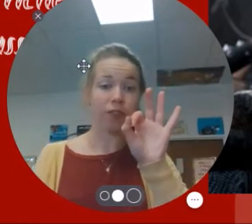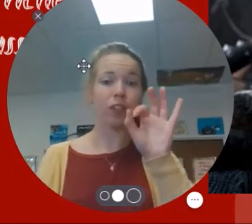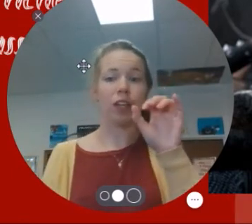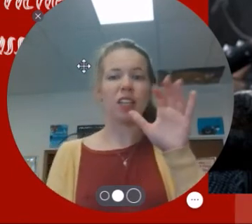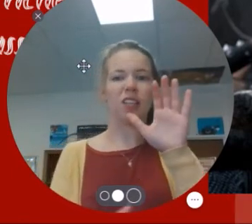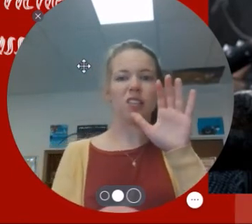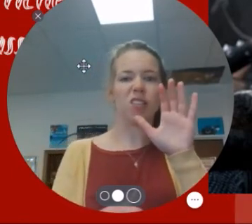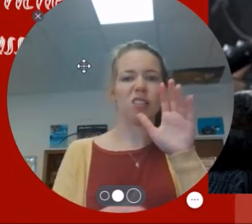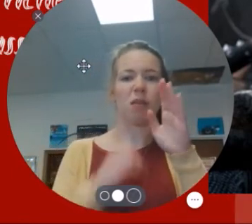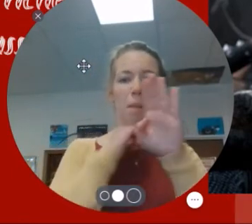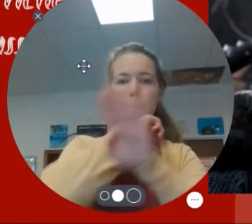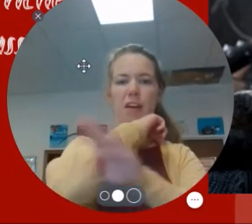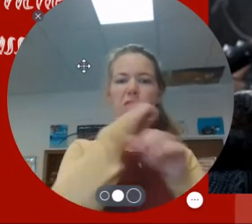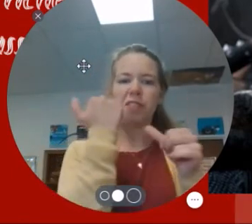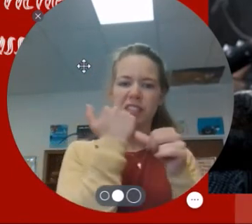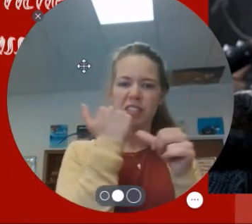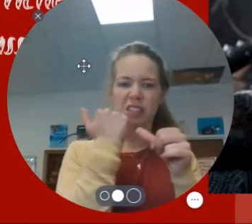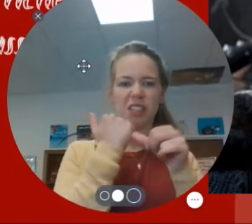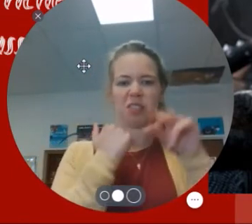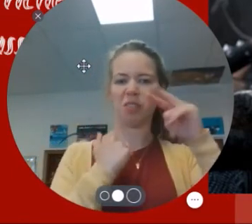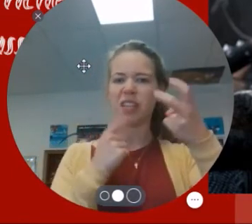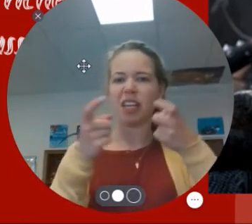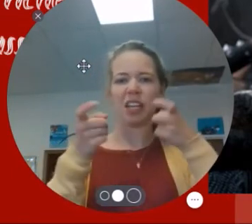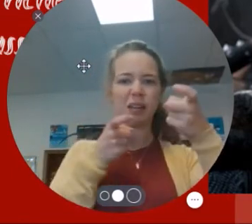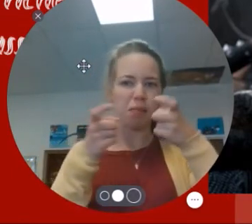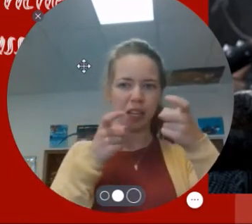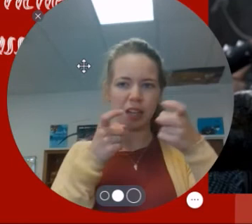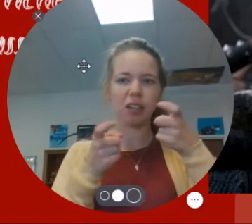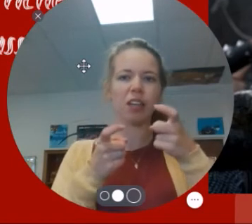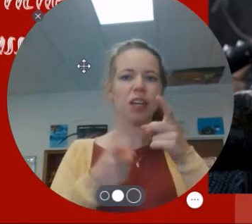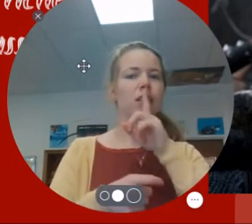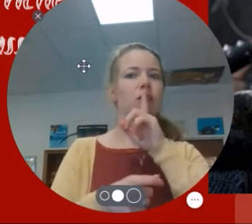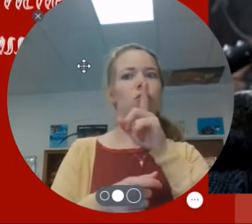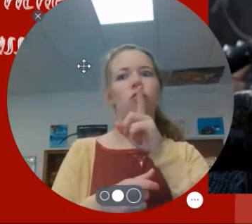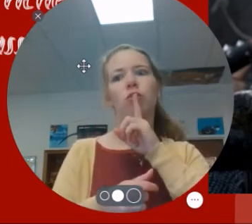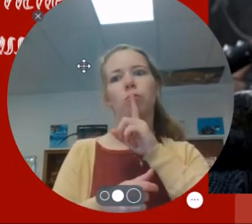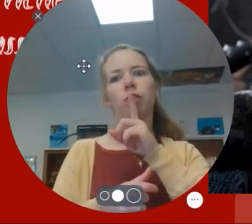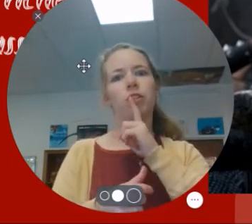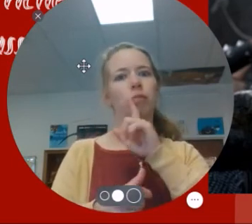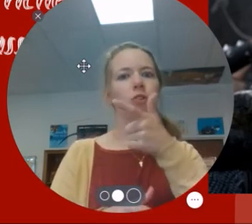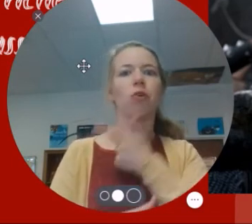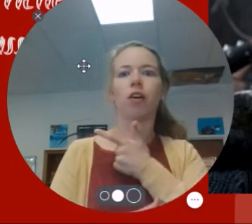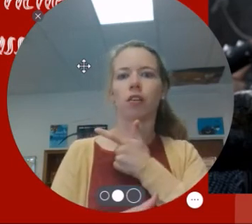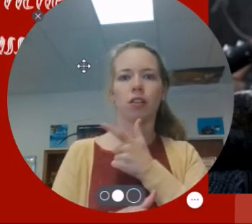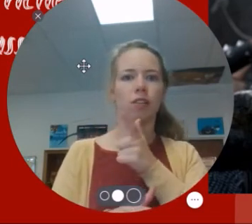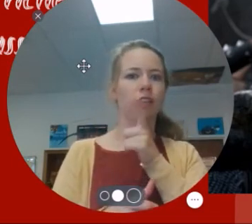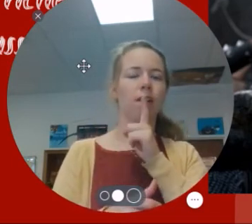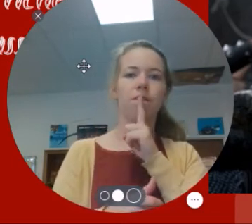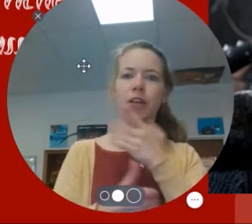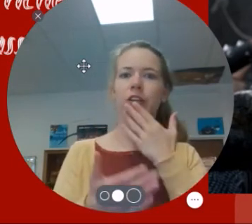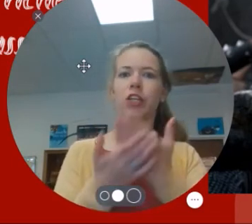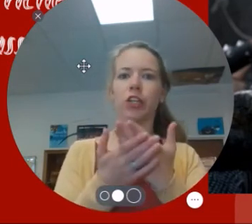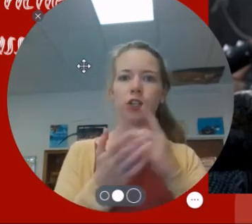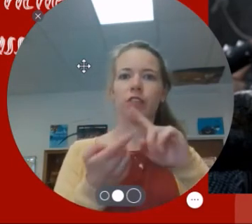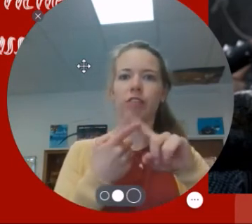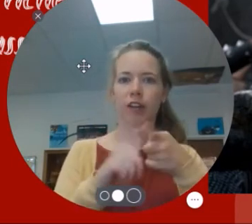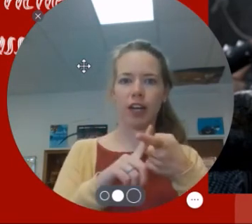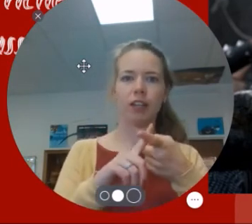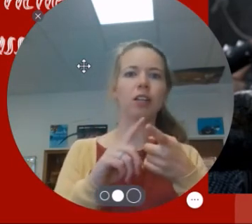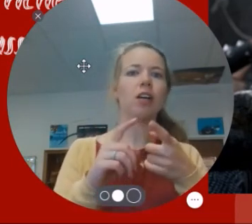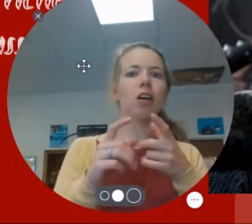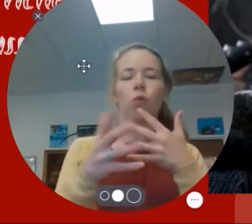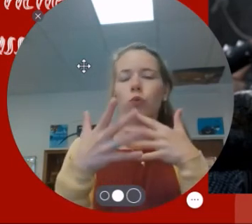Beowulf is Beowulf's assistant, so he's second in command. He's super, super loyal, like a very